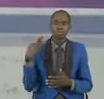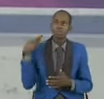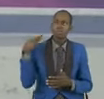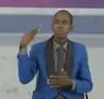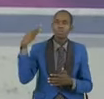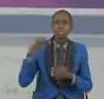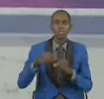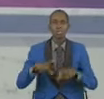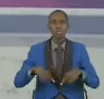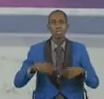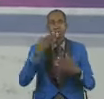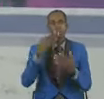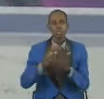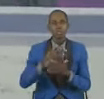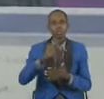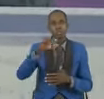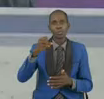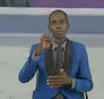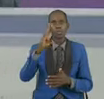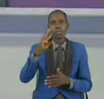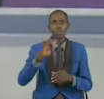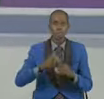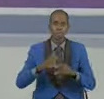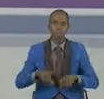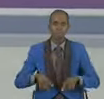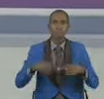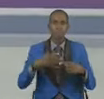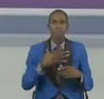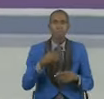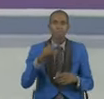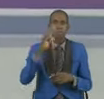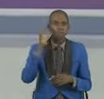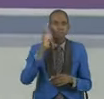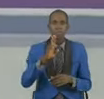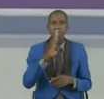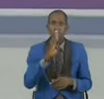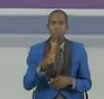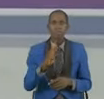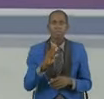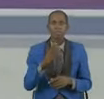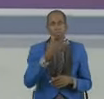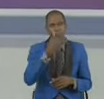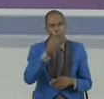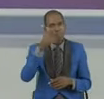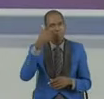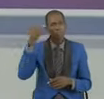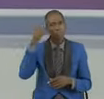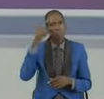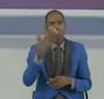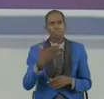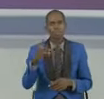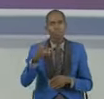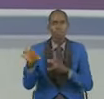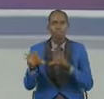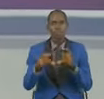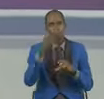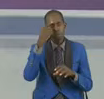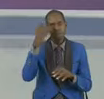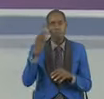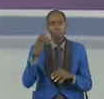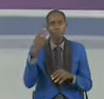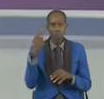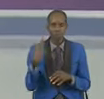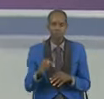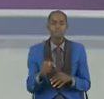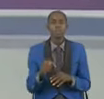in life, and you'll be the better for the thing you do because of the learning. Don't forget